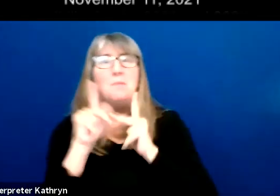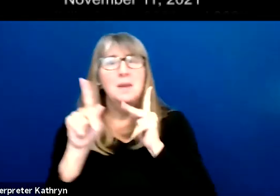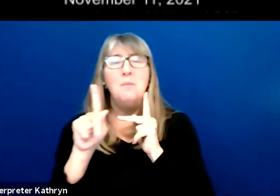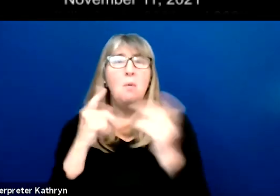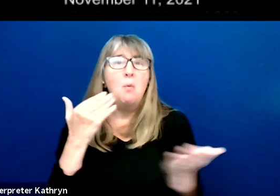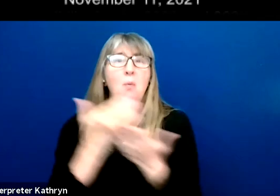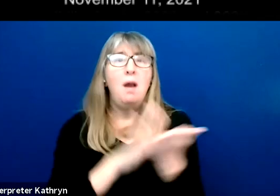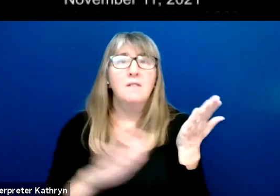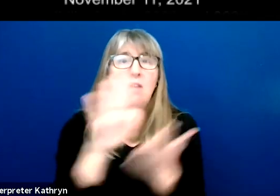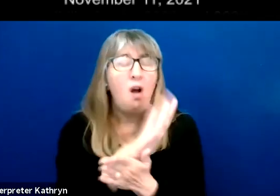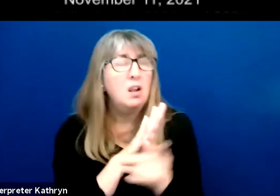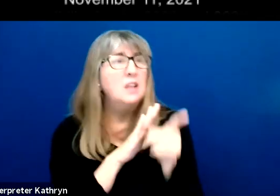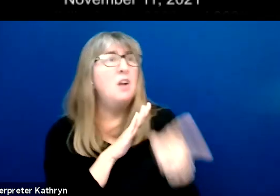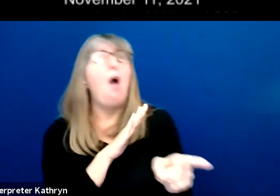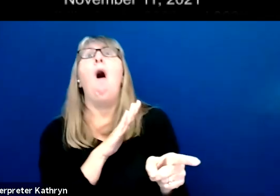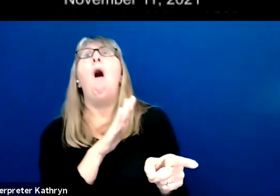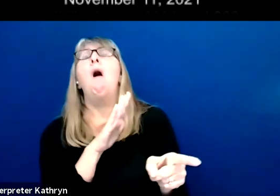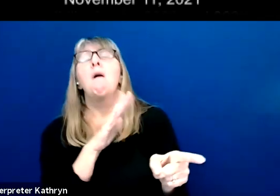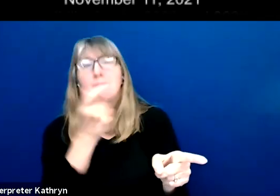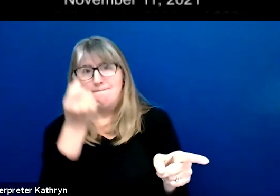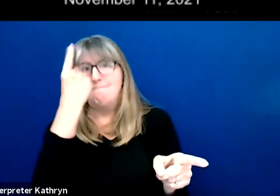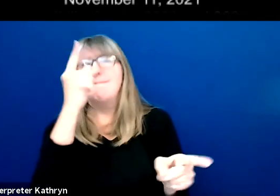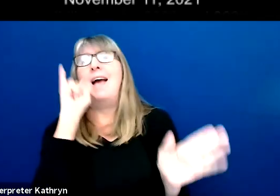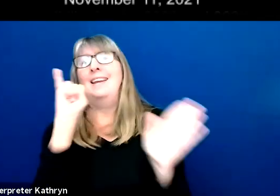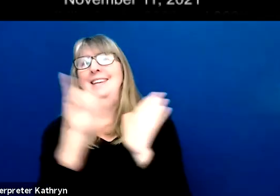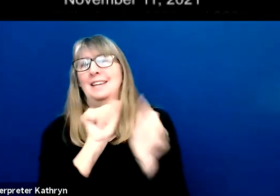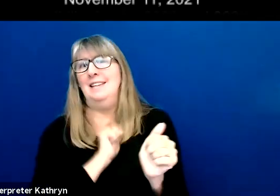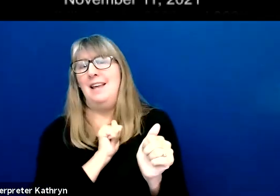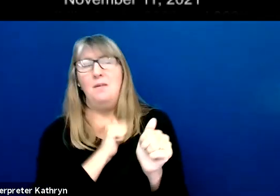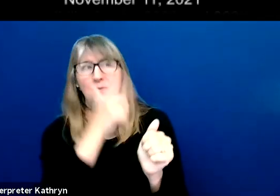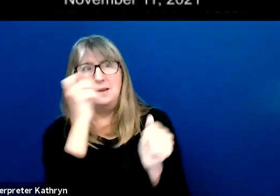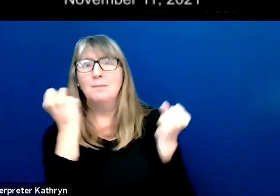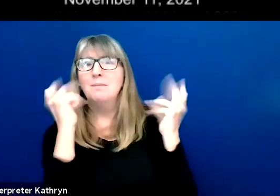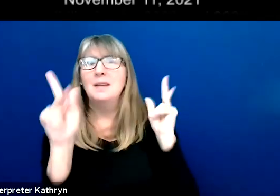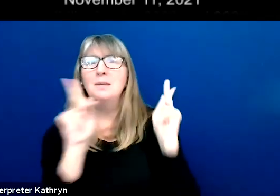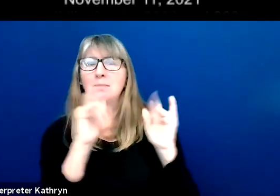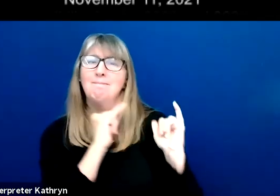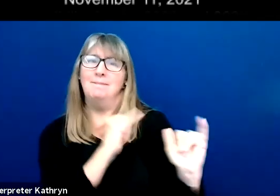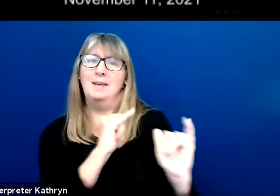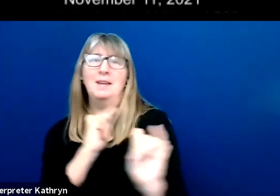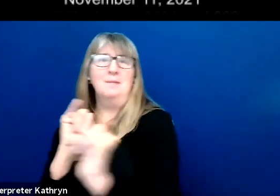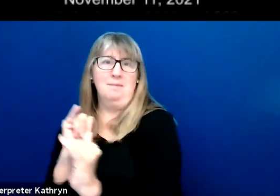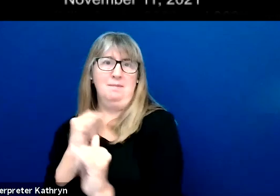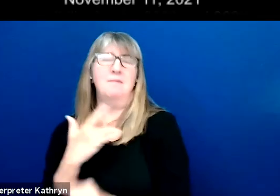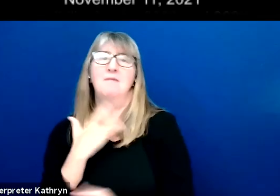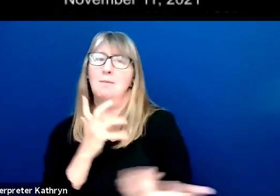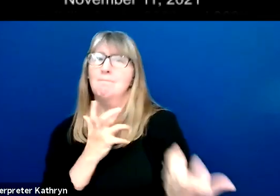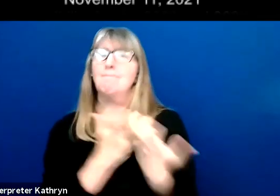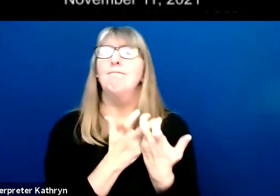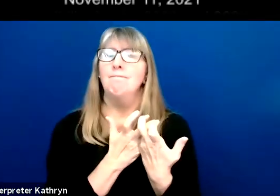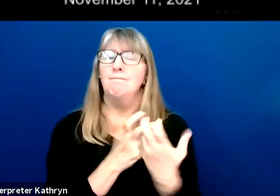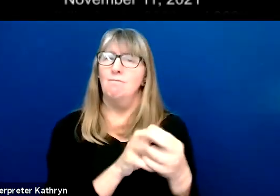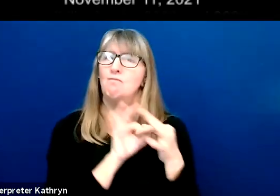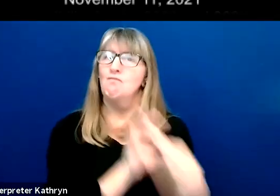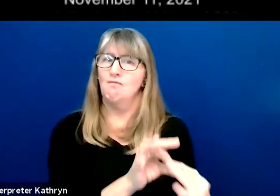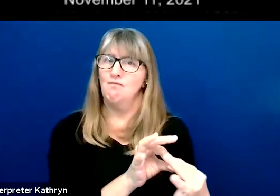identity for the first time. And that happened to me, finding a blind identity and people I really loved and respected